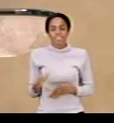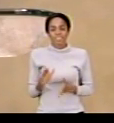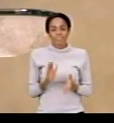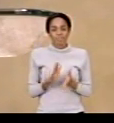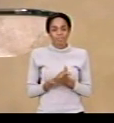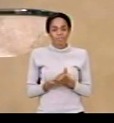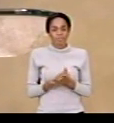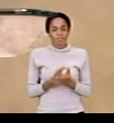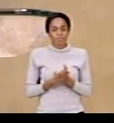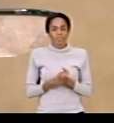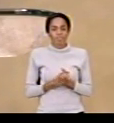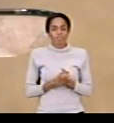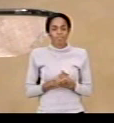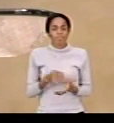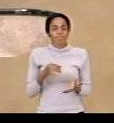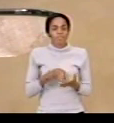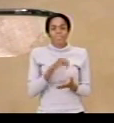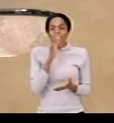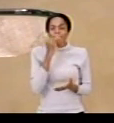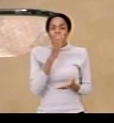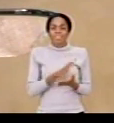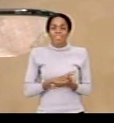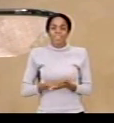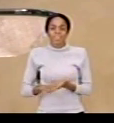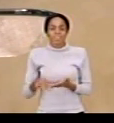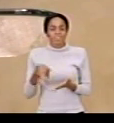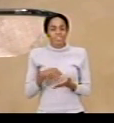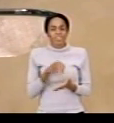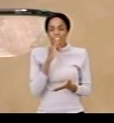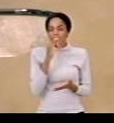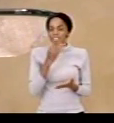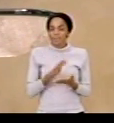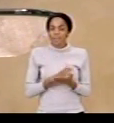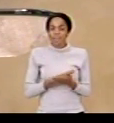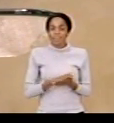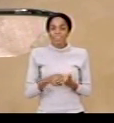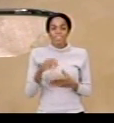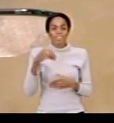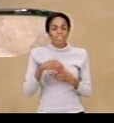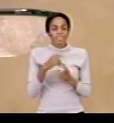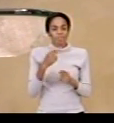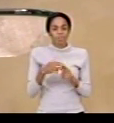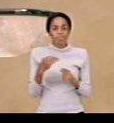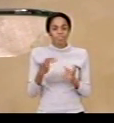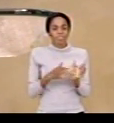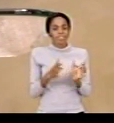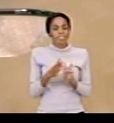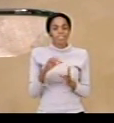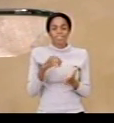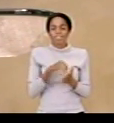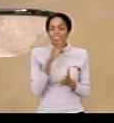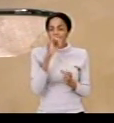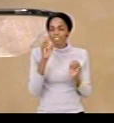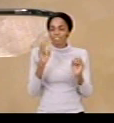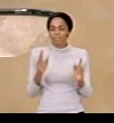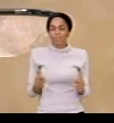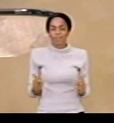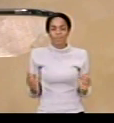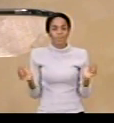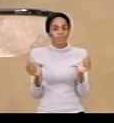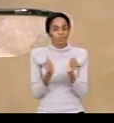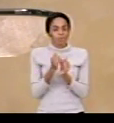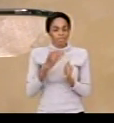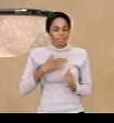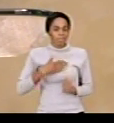ages. It is well, it is well, it is well in the name of Jesus. It is